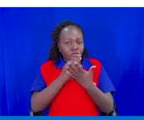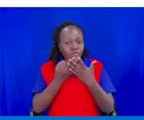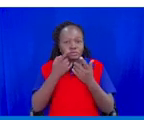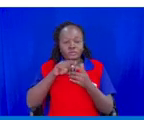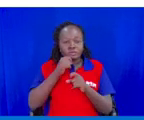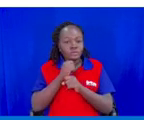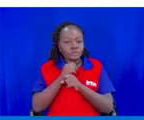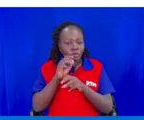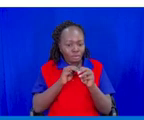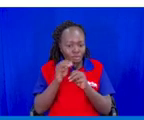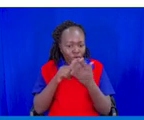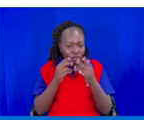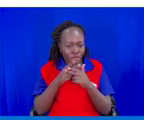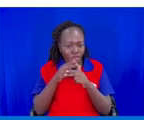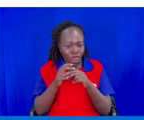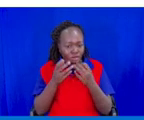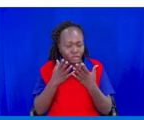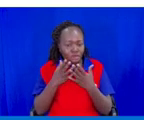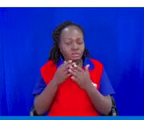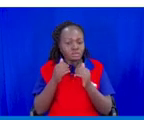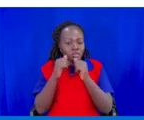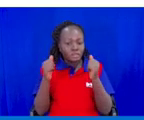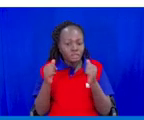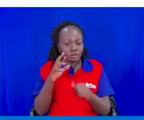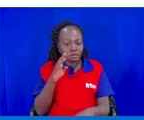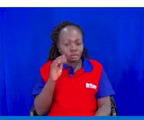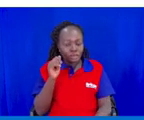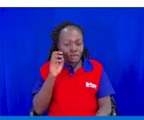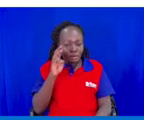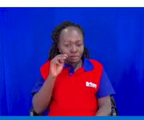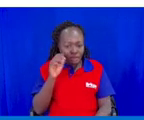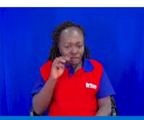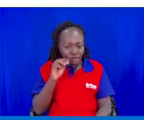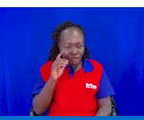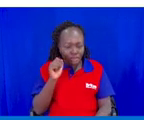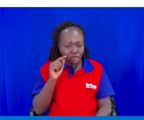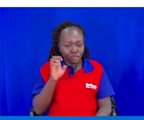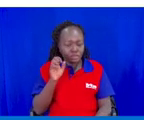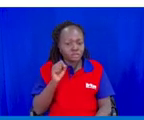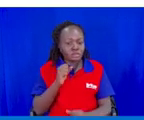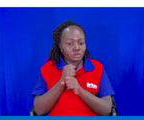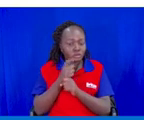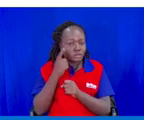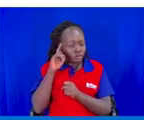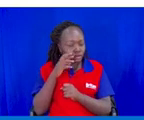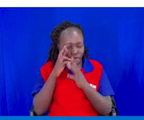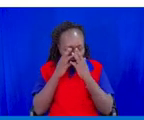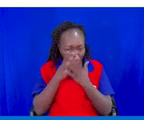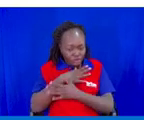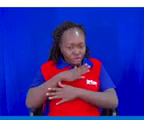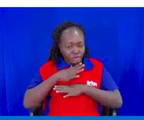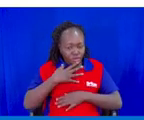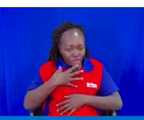call segregated mandates. We do this principally for retirement benefit schemes, be they defined benefit,